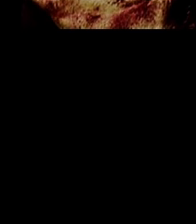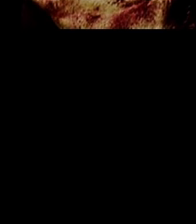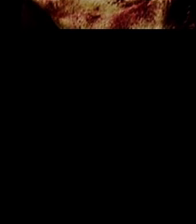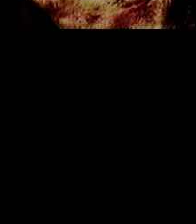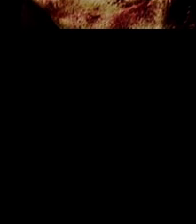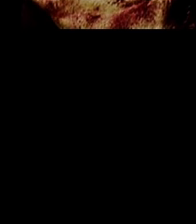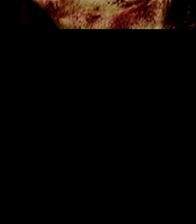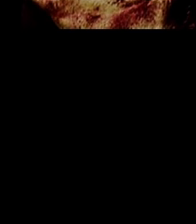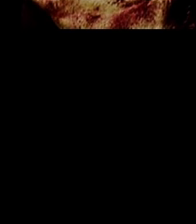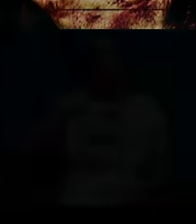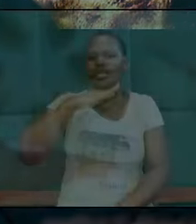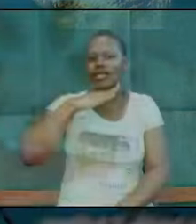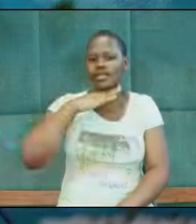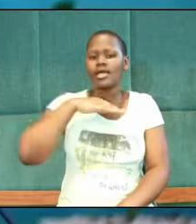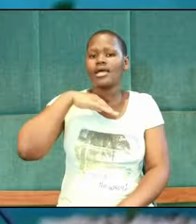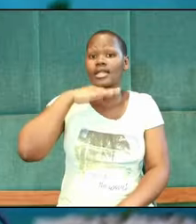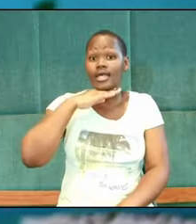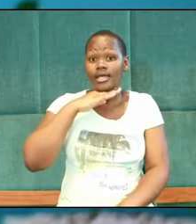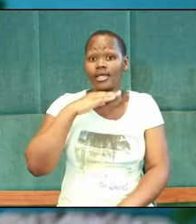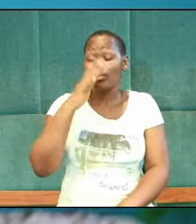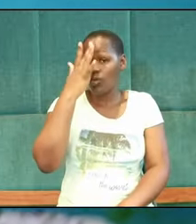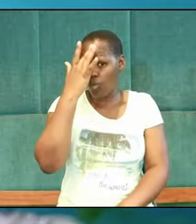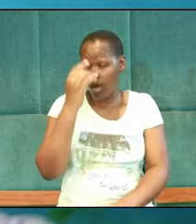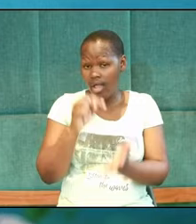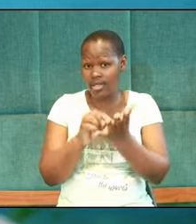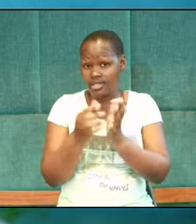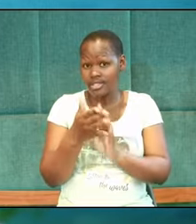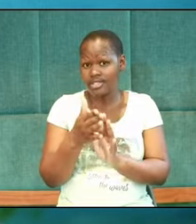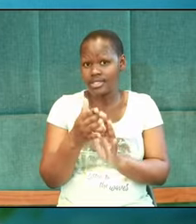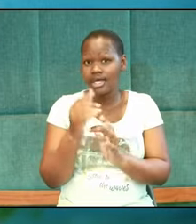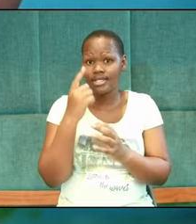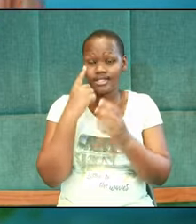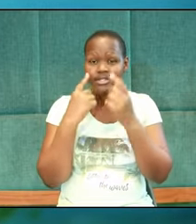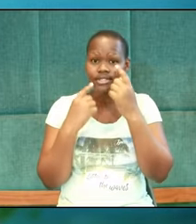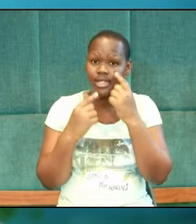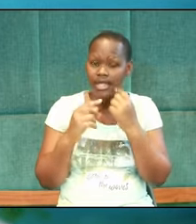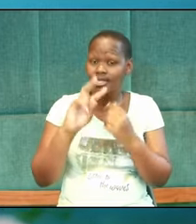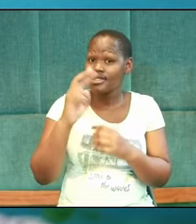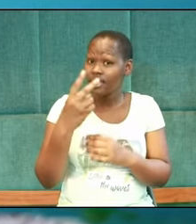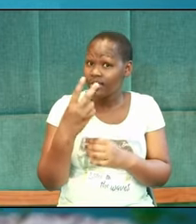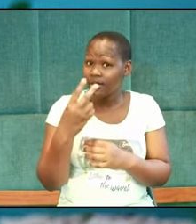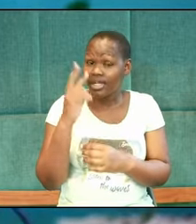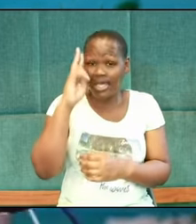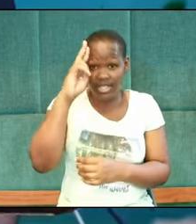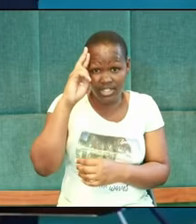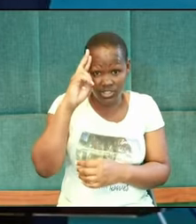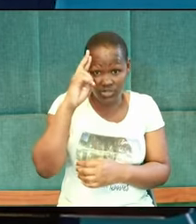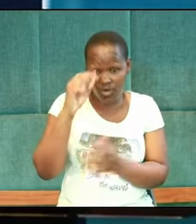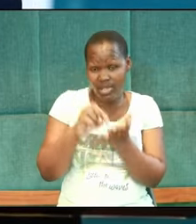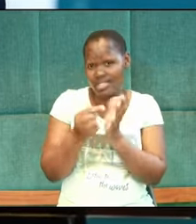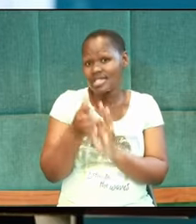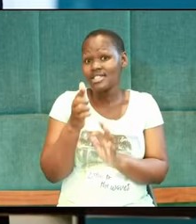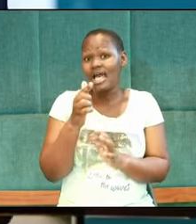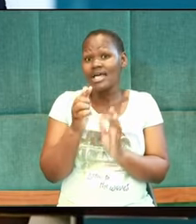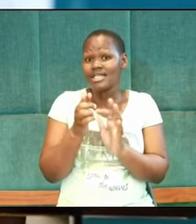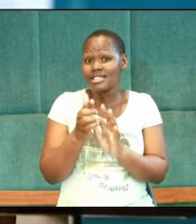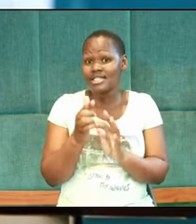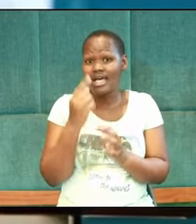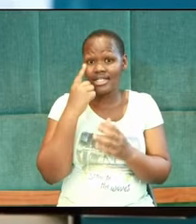death. Death was the reason why Jesus cried. The second reason Jesus cried was